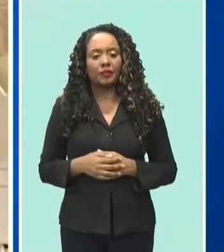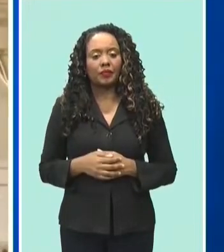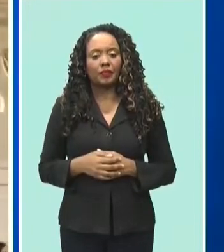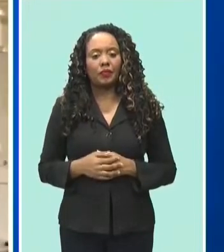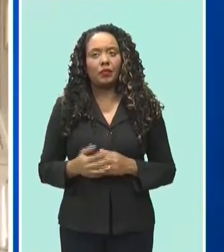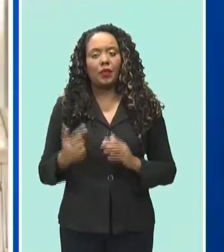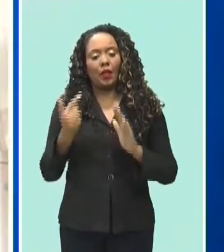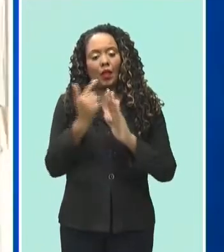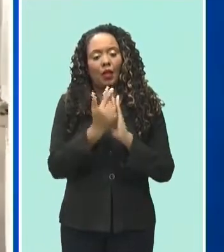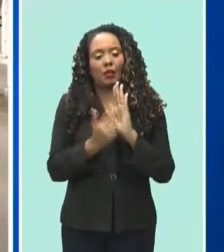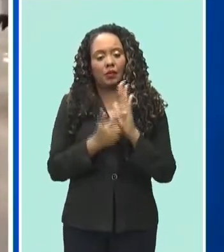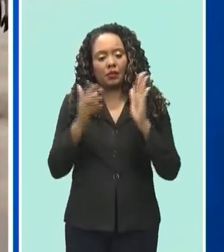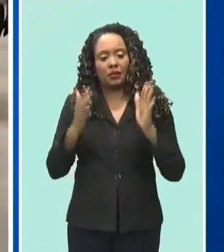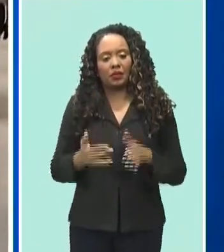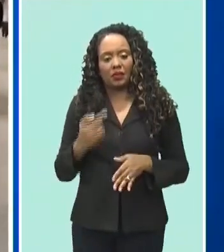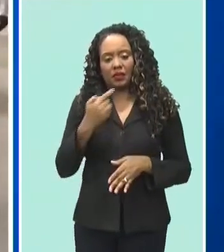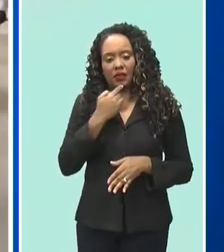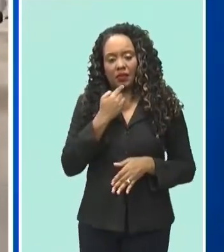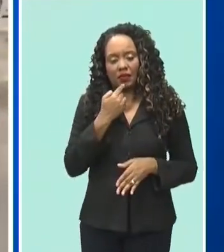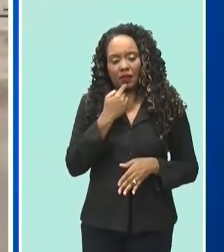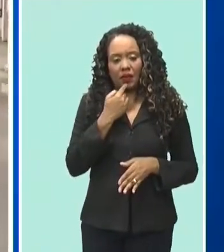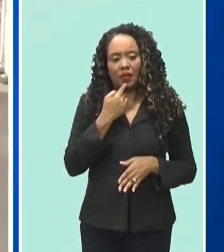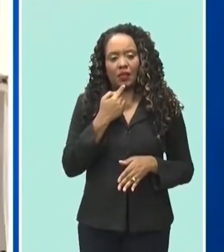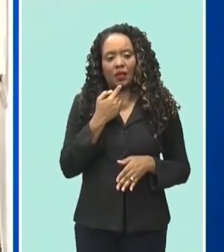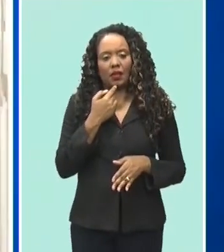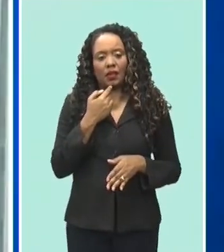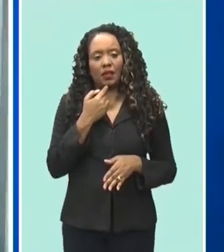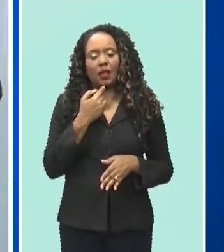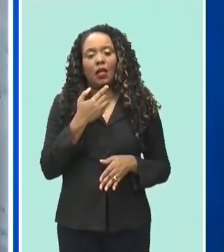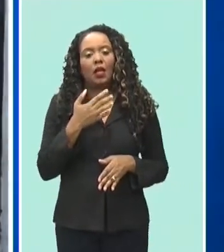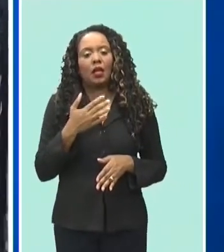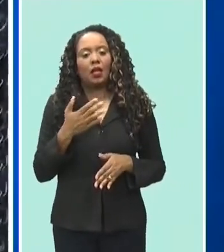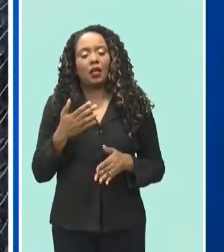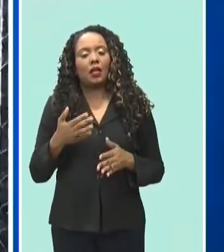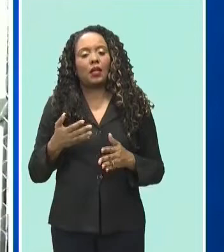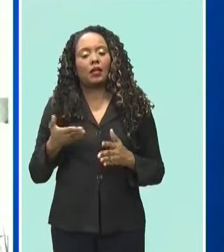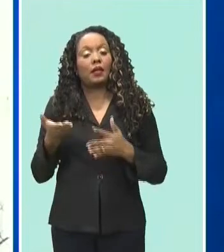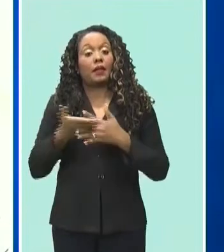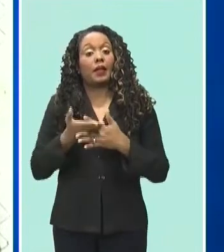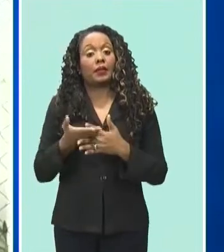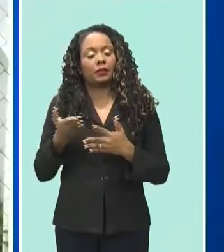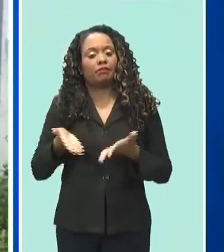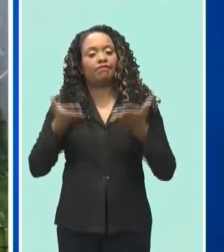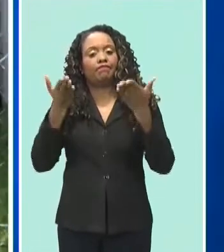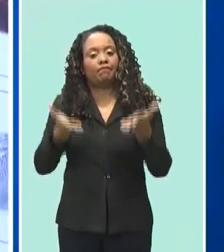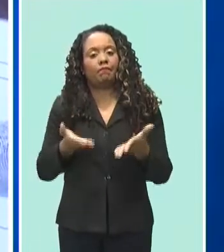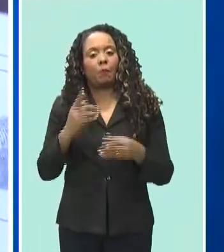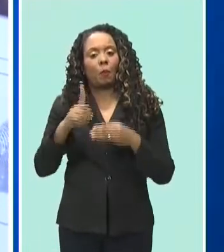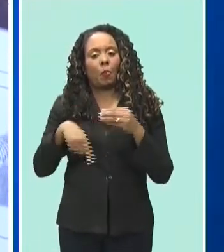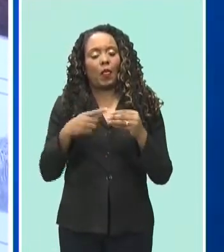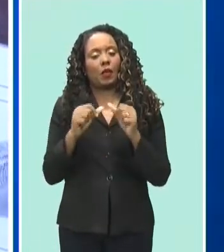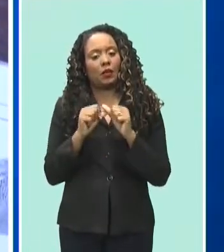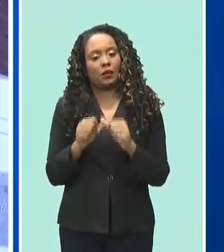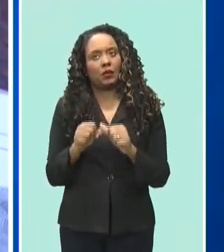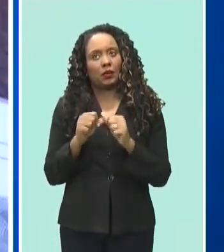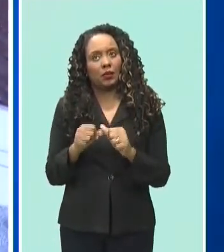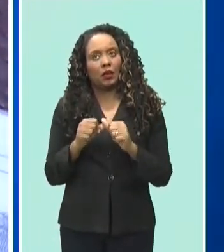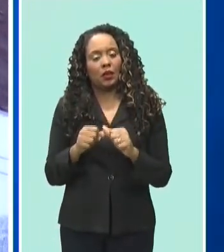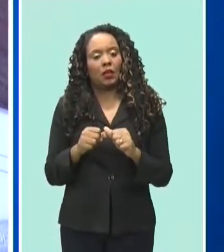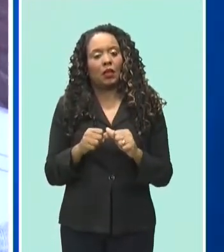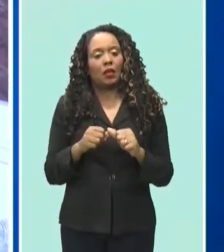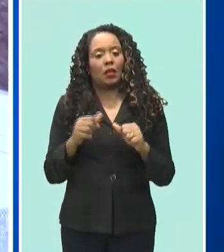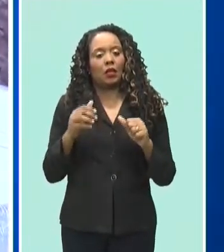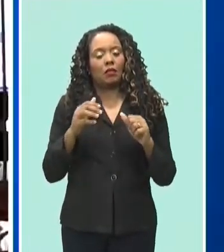Chris Ram on July 22nd filed an injunction in the High Court challenging the constitutionality of the ongoing house-to-house